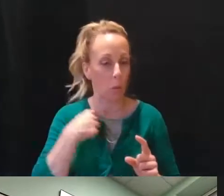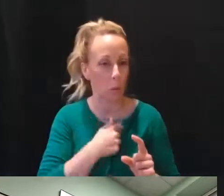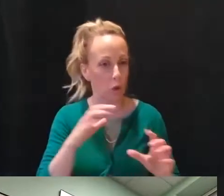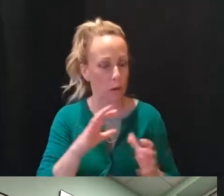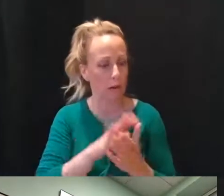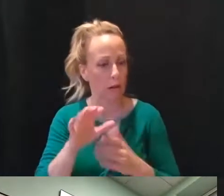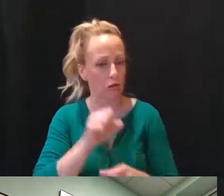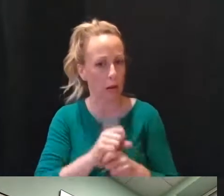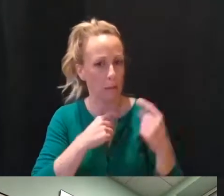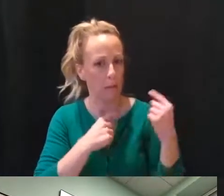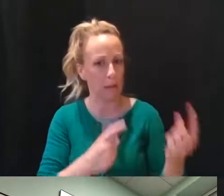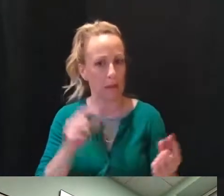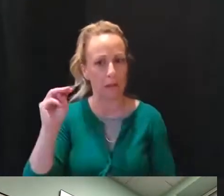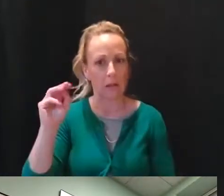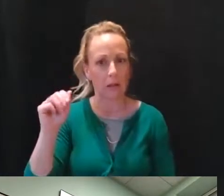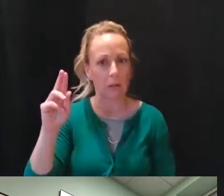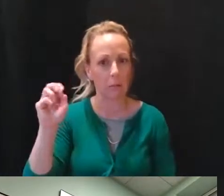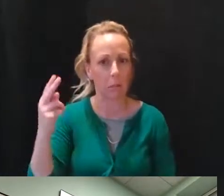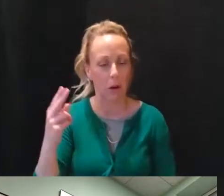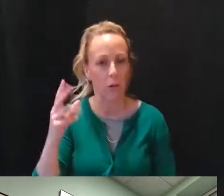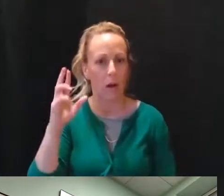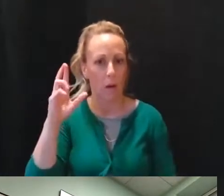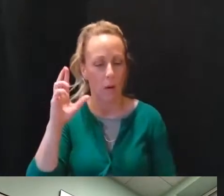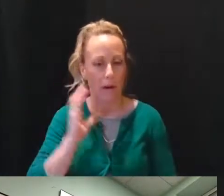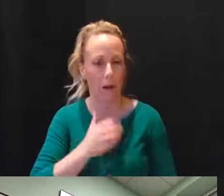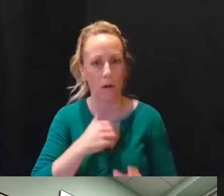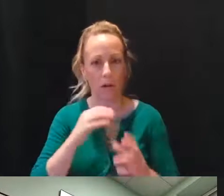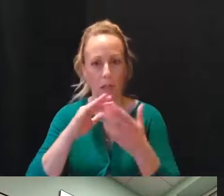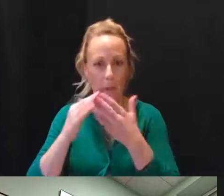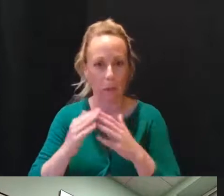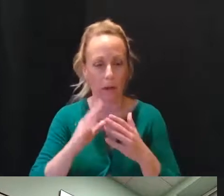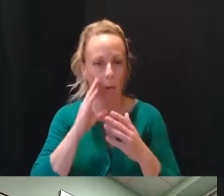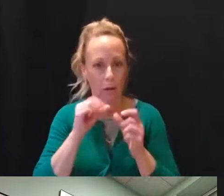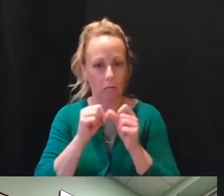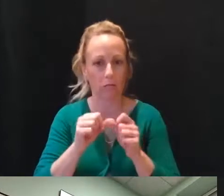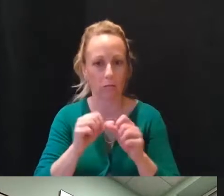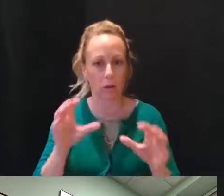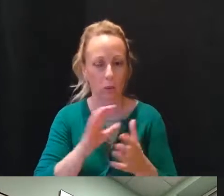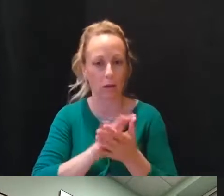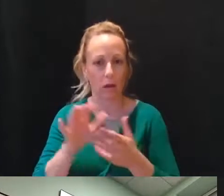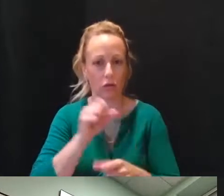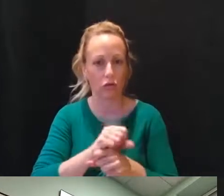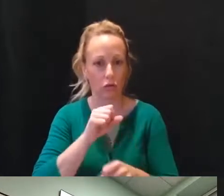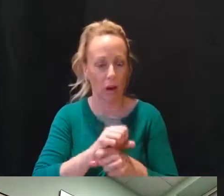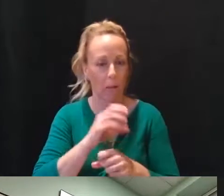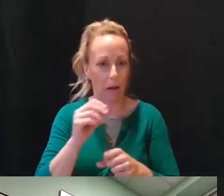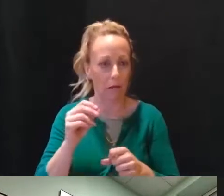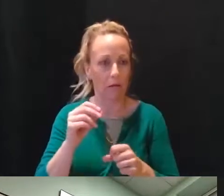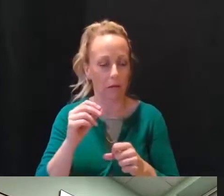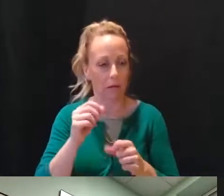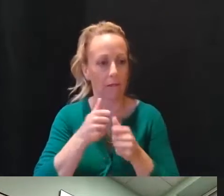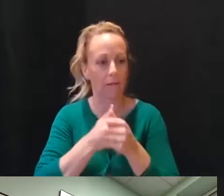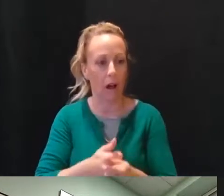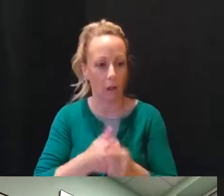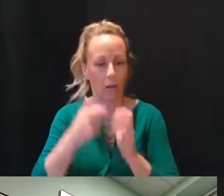our community will continue to do a nice job and will get vaccinated for flu, will follow the guidelines that have